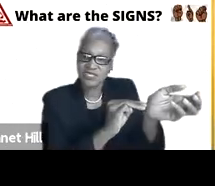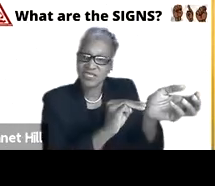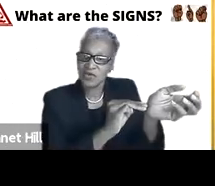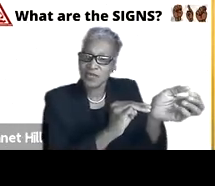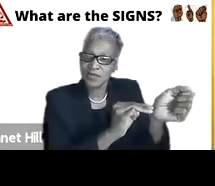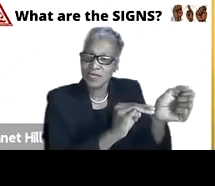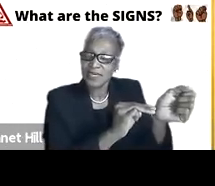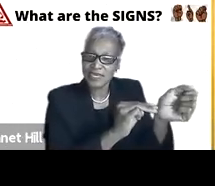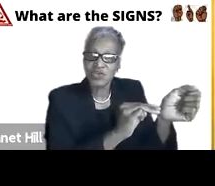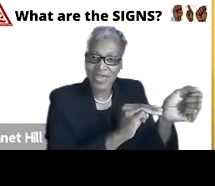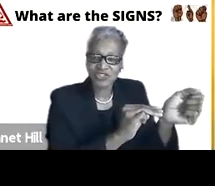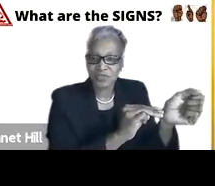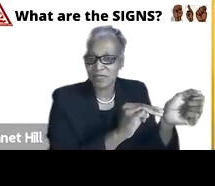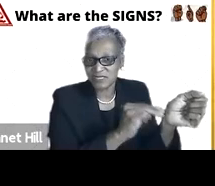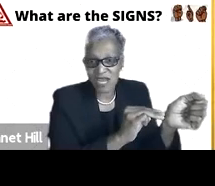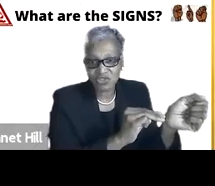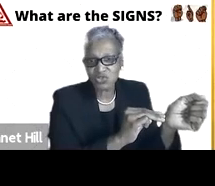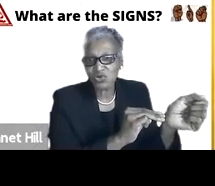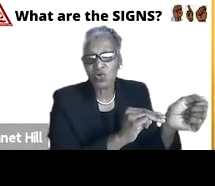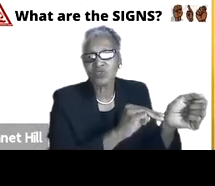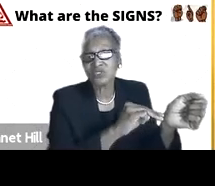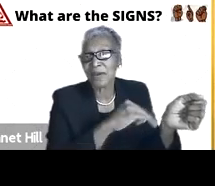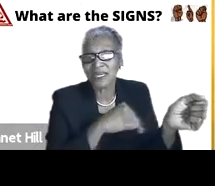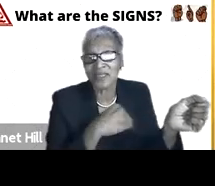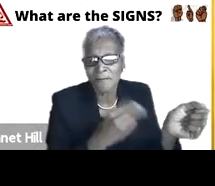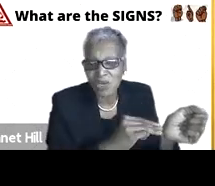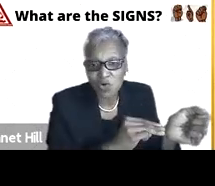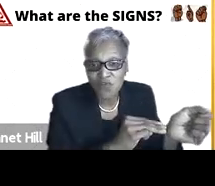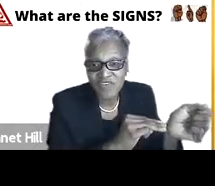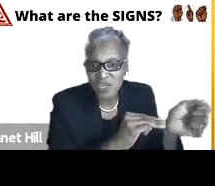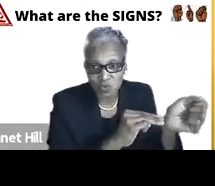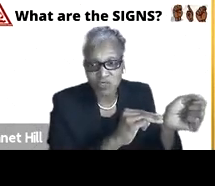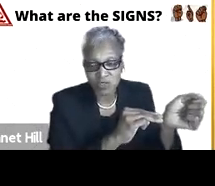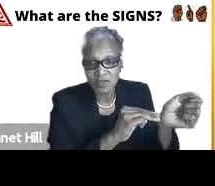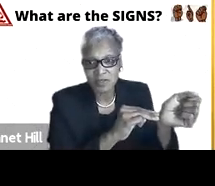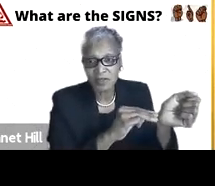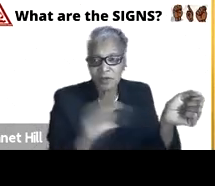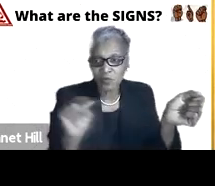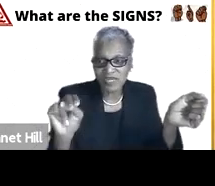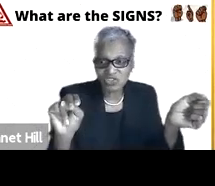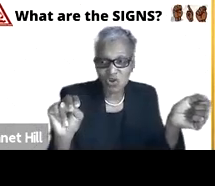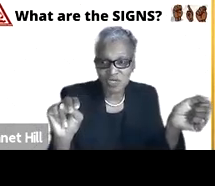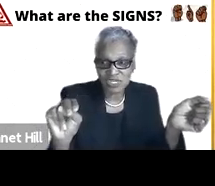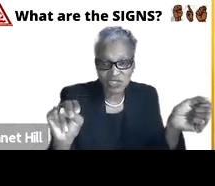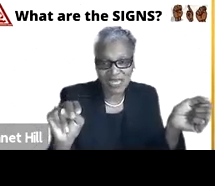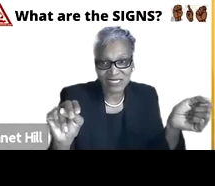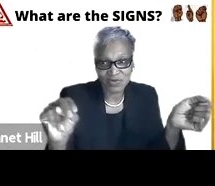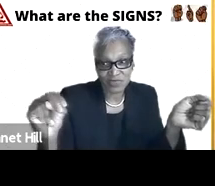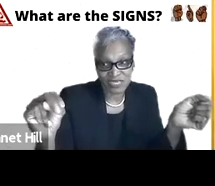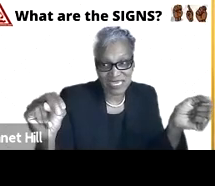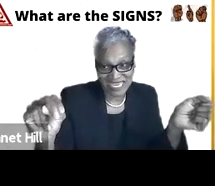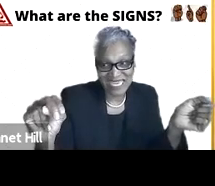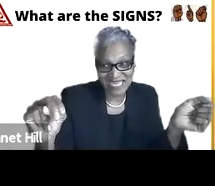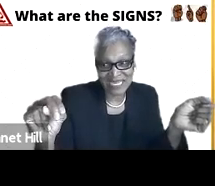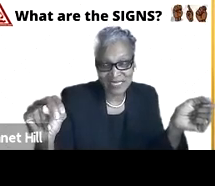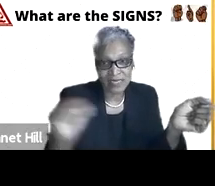in this area, it could actually mean doctor or somebody in the medical field. Okay. When they start initializing it